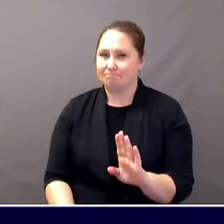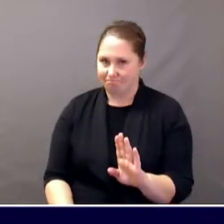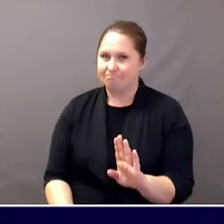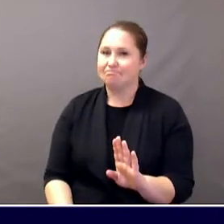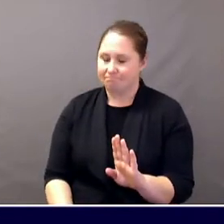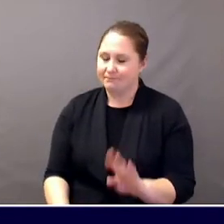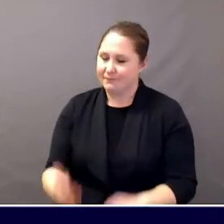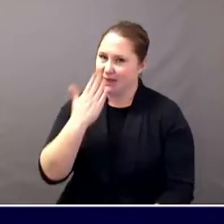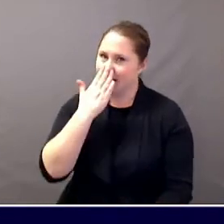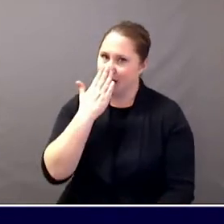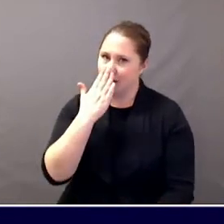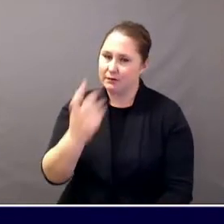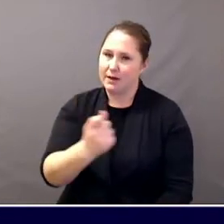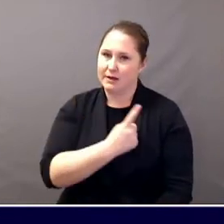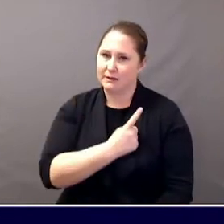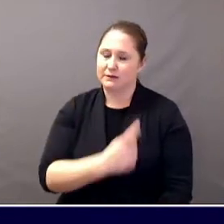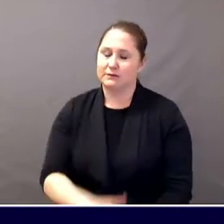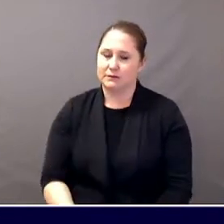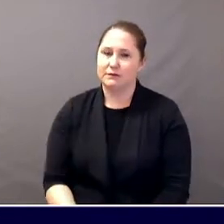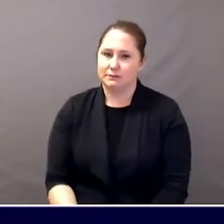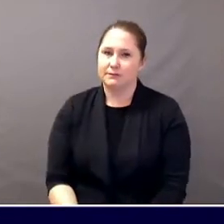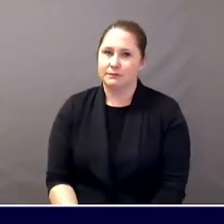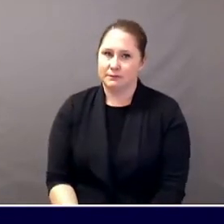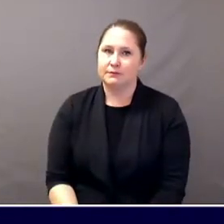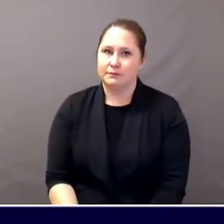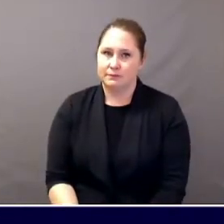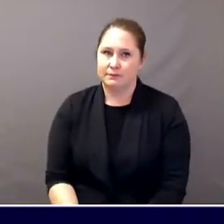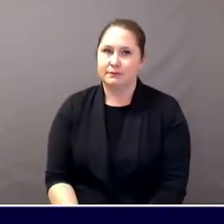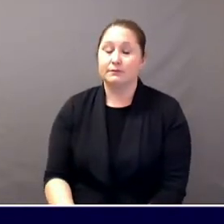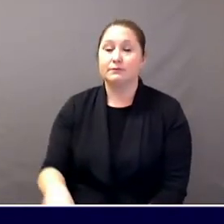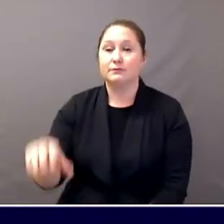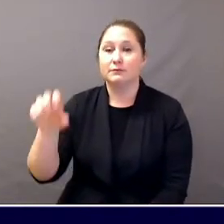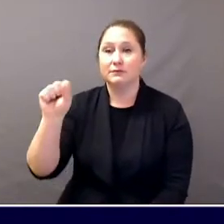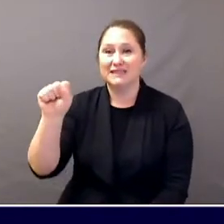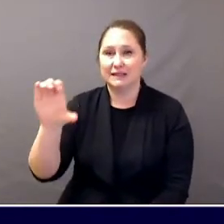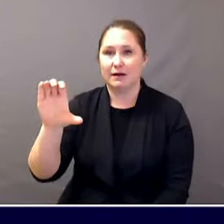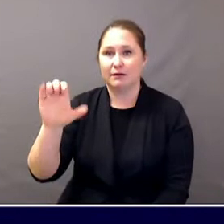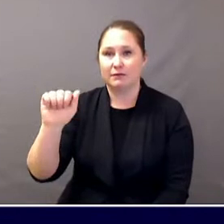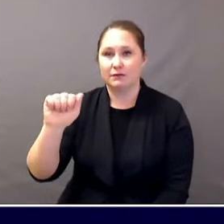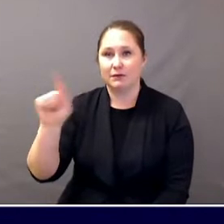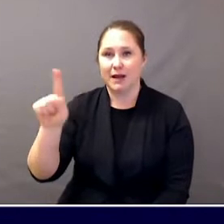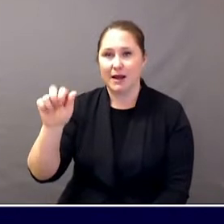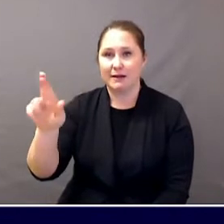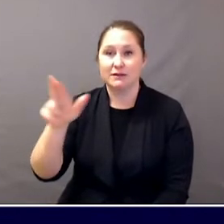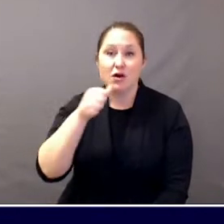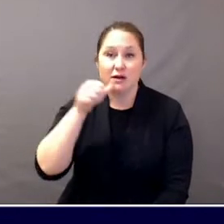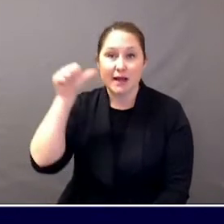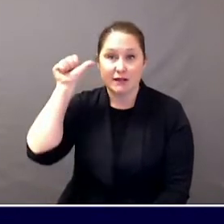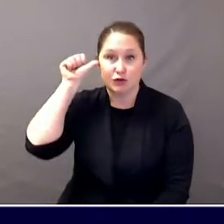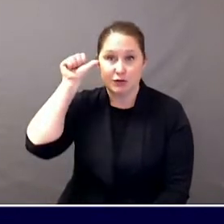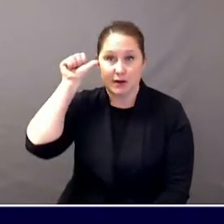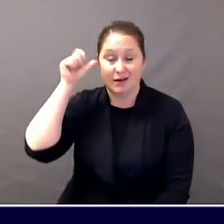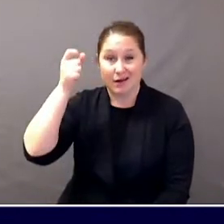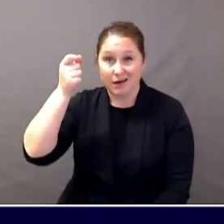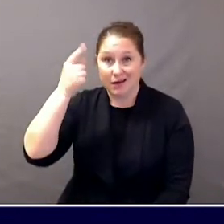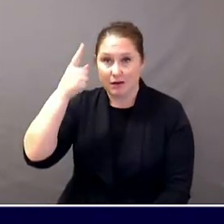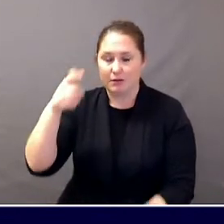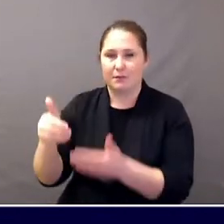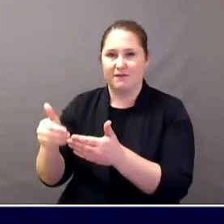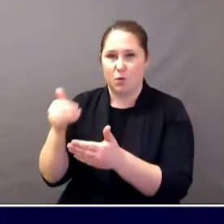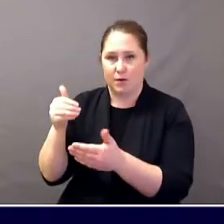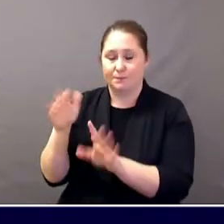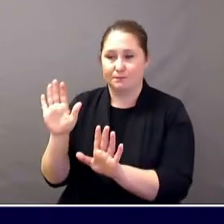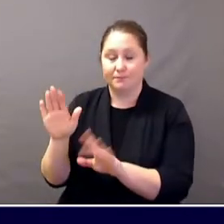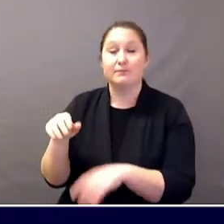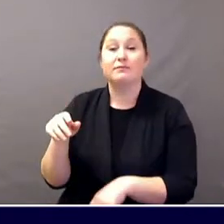thing, Patty, which is notwithstanding Secretary Azar's announcement yesterday that no doses would be held